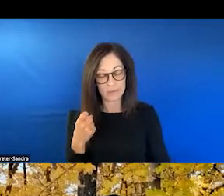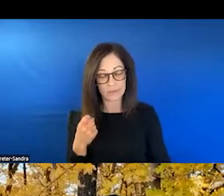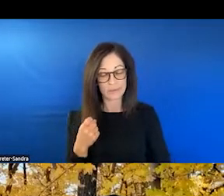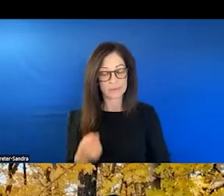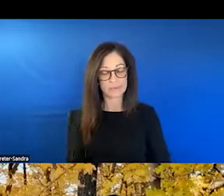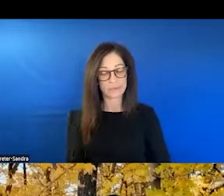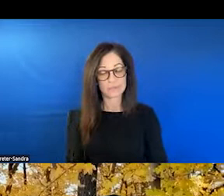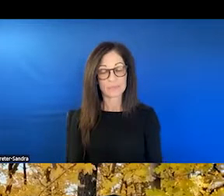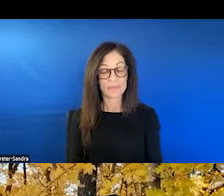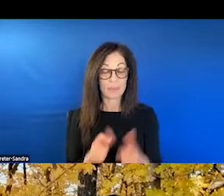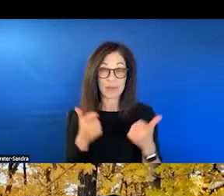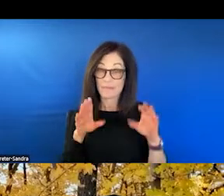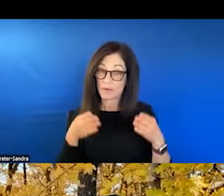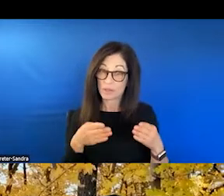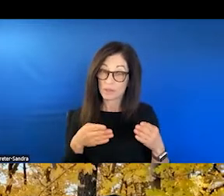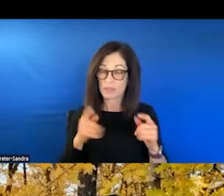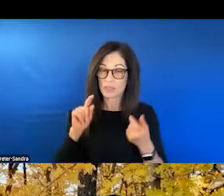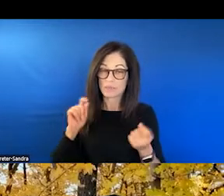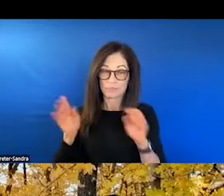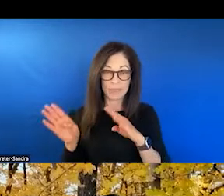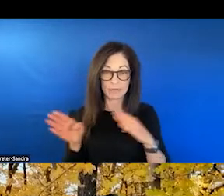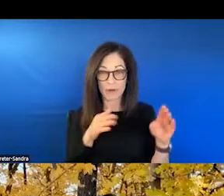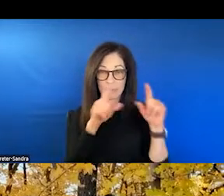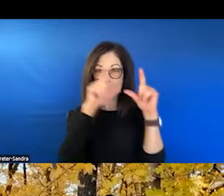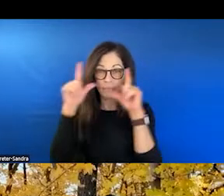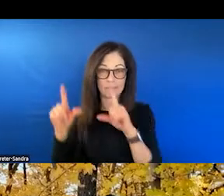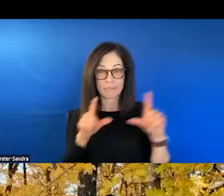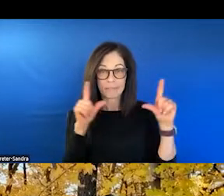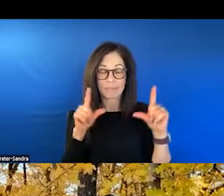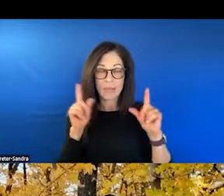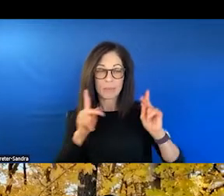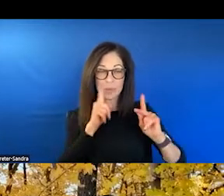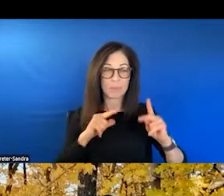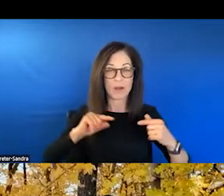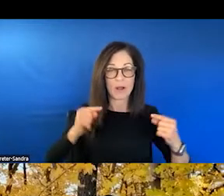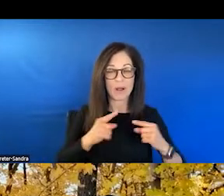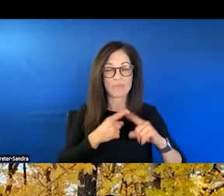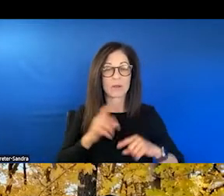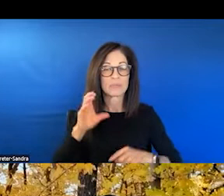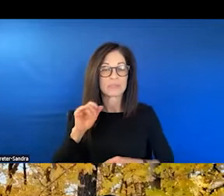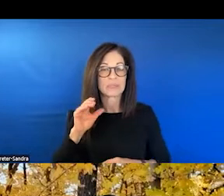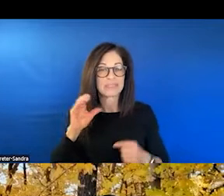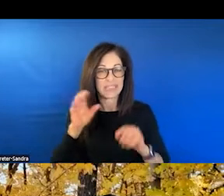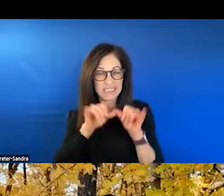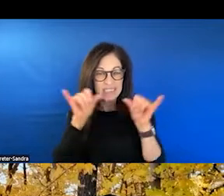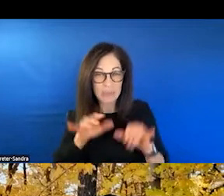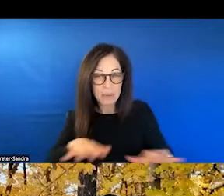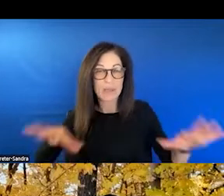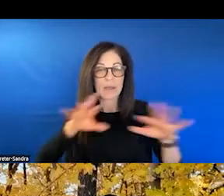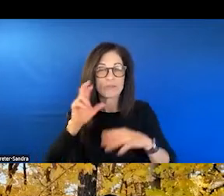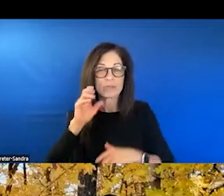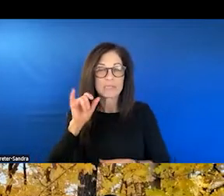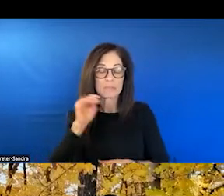is reframing narratives of young people of color who have been harmed by systemic racism, and promoting healing through